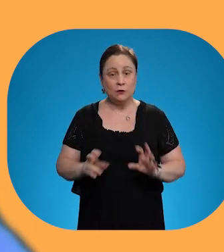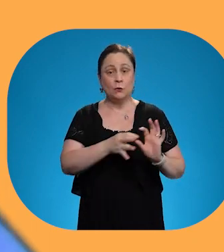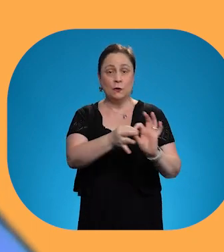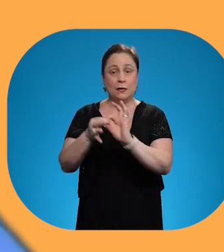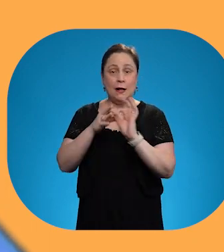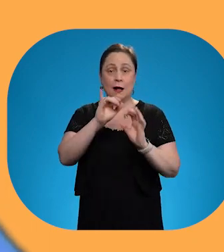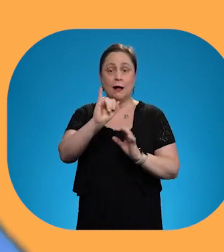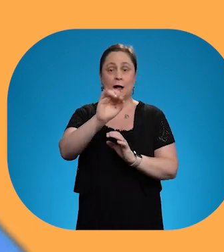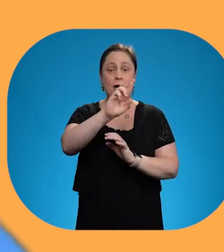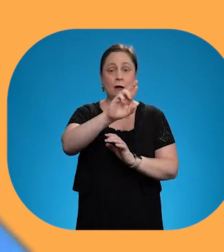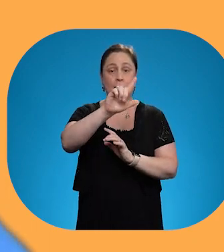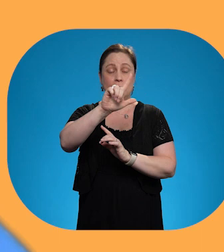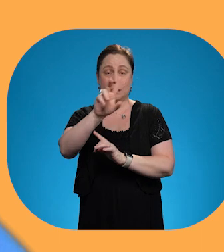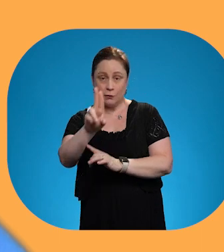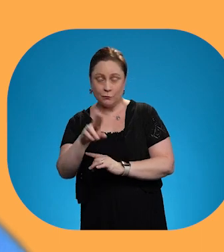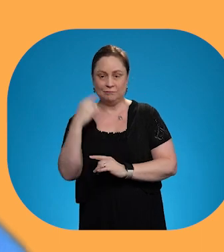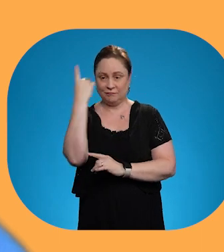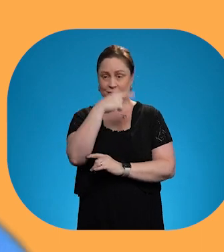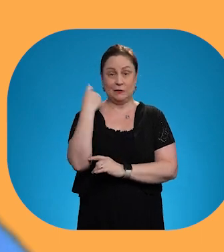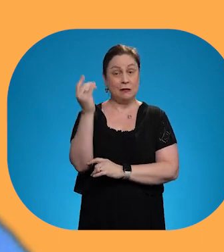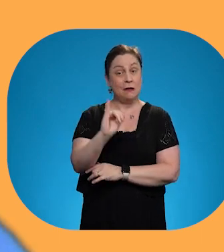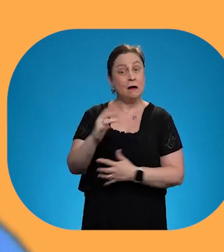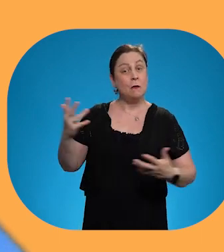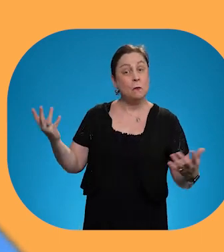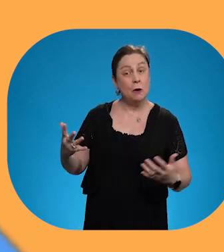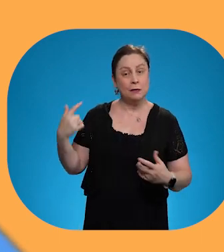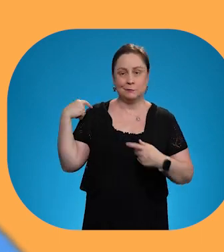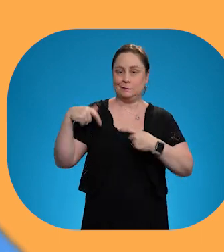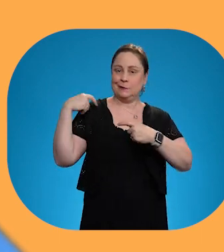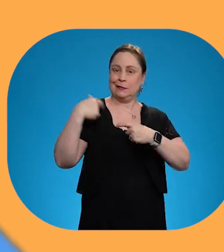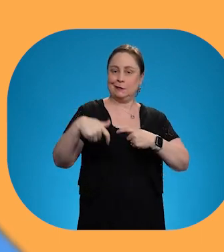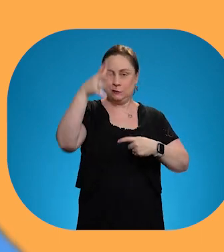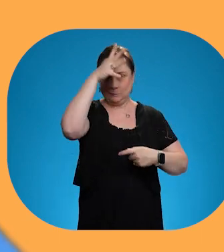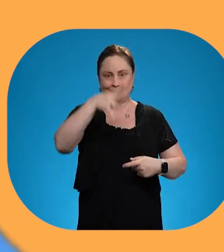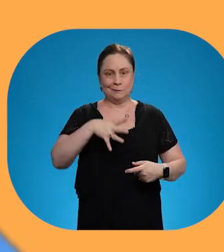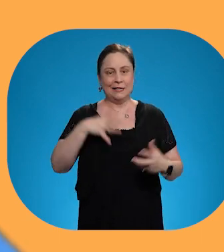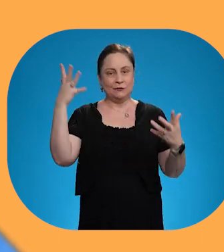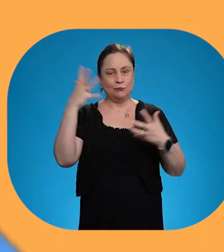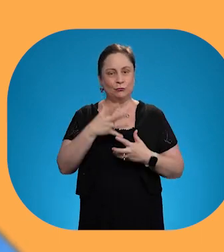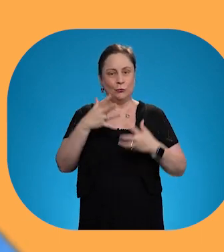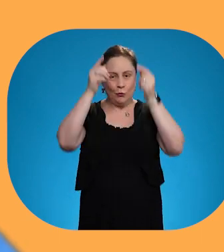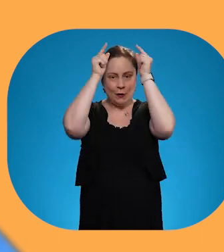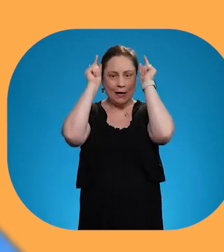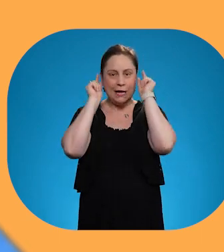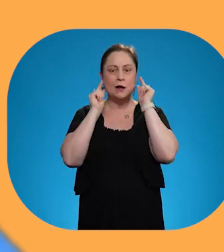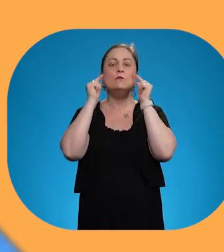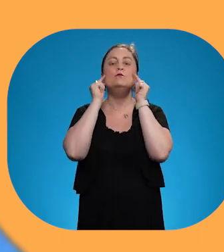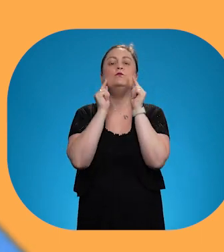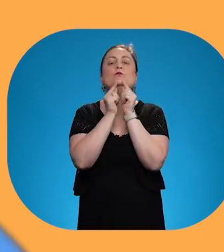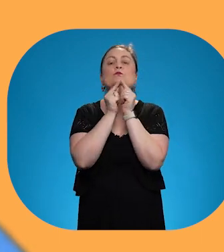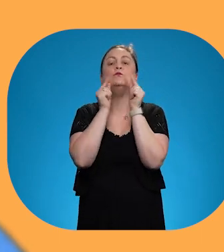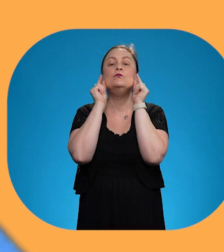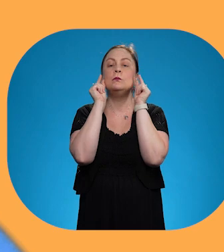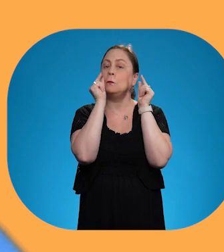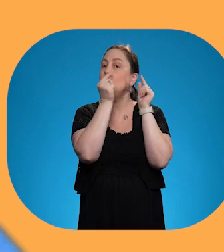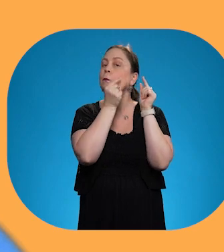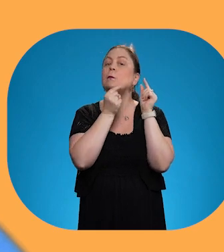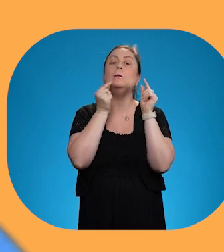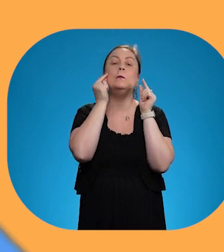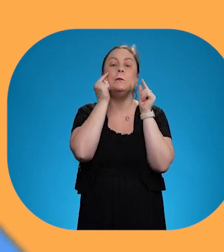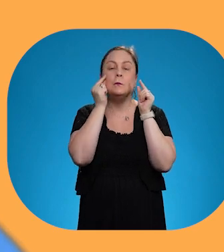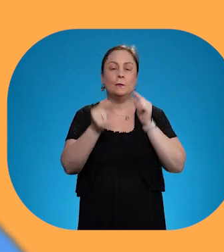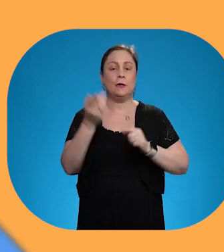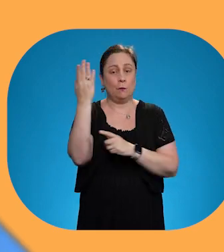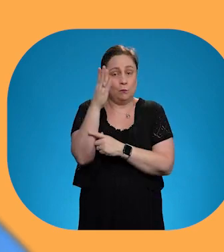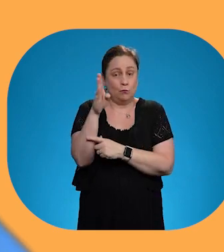A brief visual description includes I am a Hispanic male with dark hair, I have a full trim beard, and I'm currently wearing a navy blue